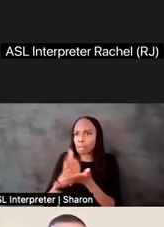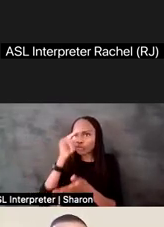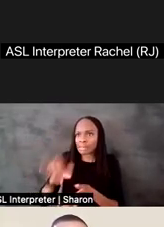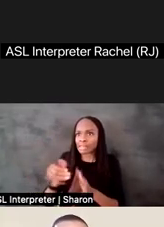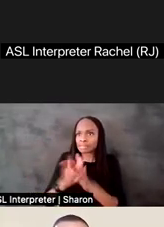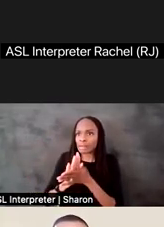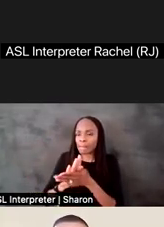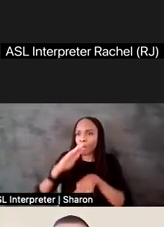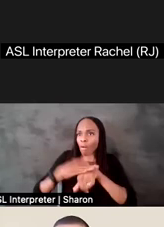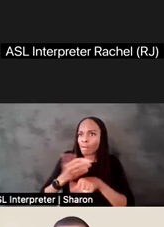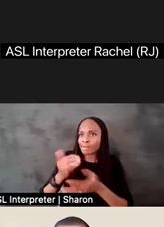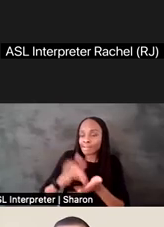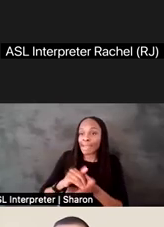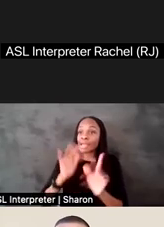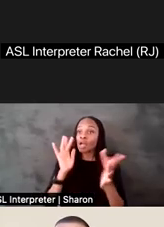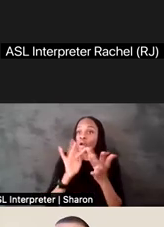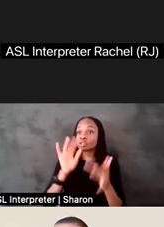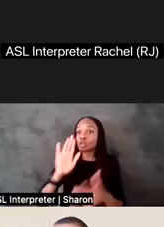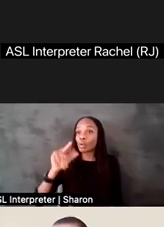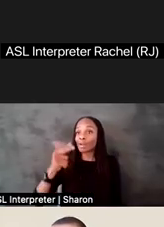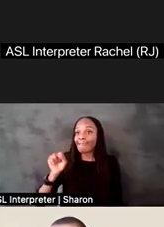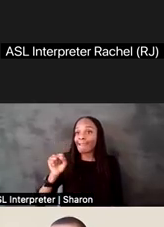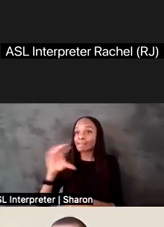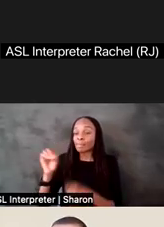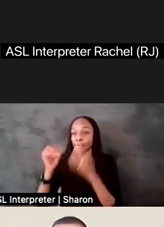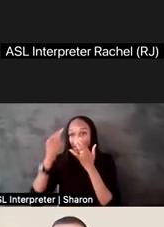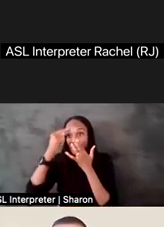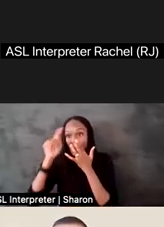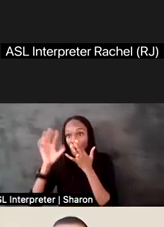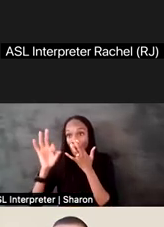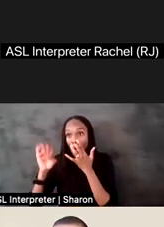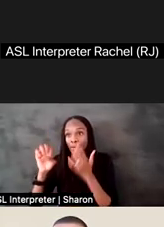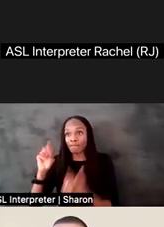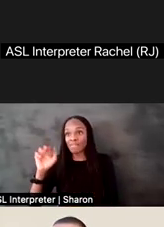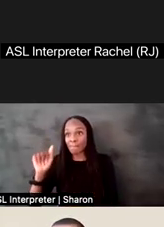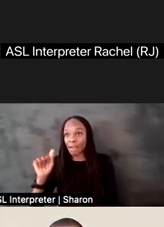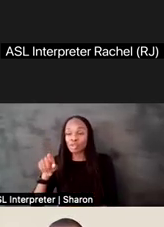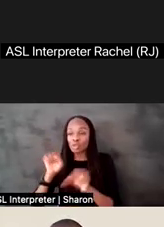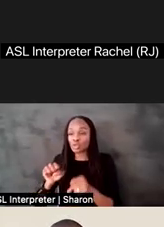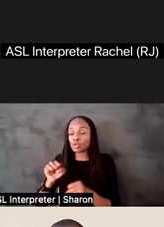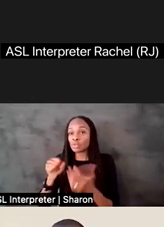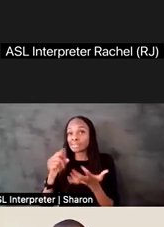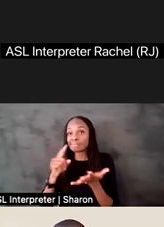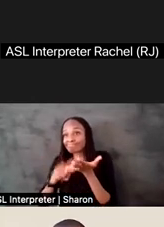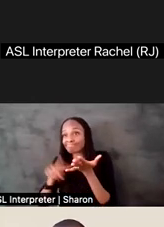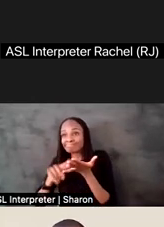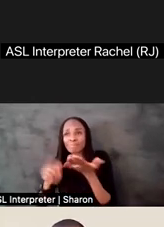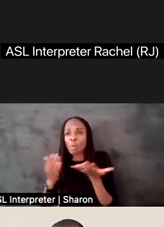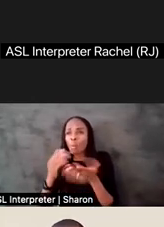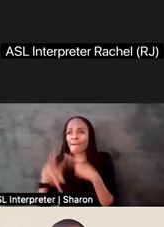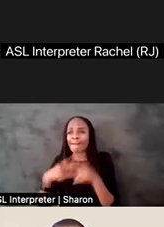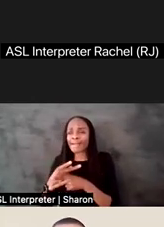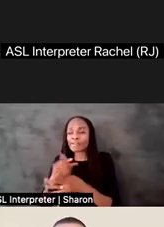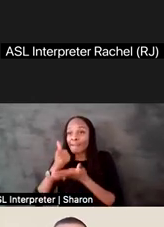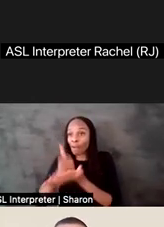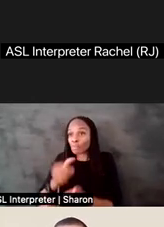company. For FEMA, you might look at what sort of assistance they might provide in the weeks